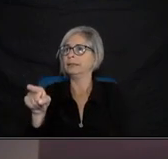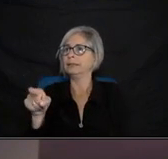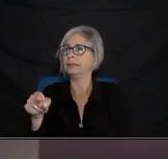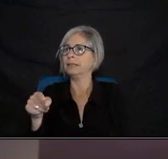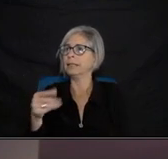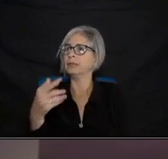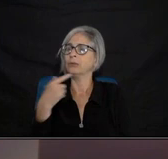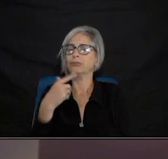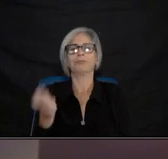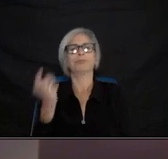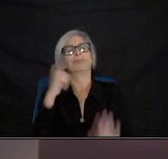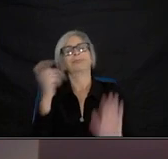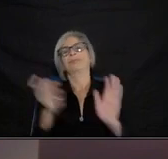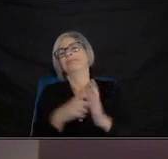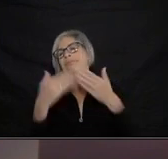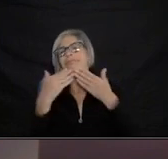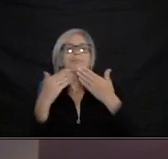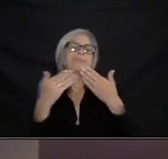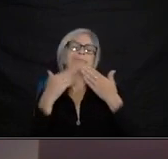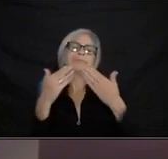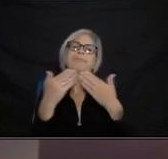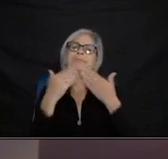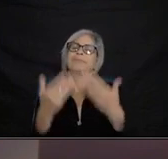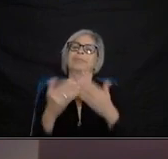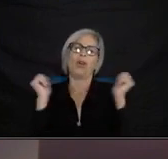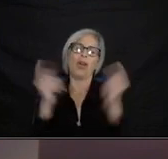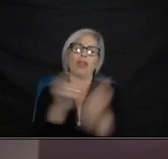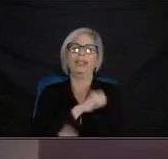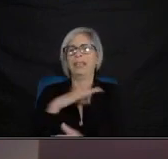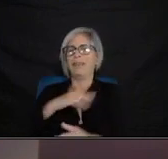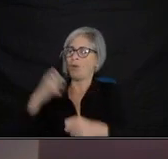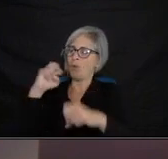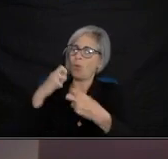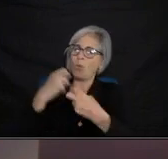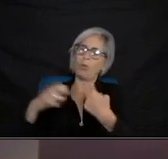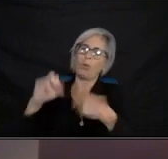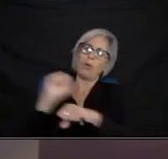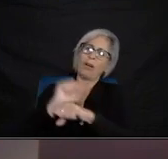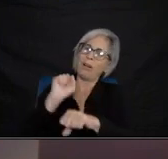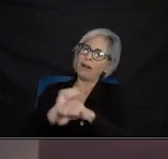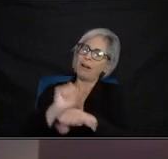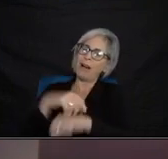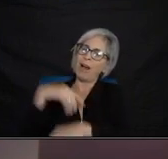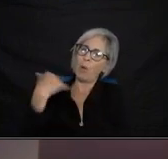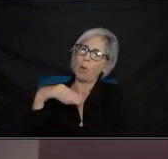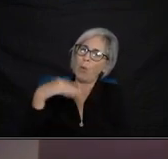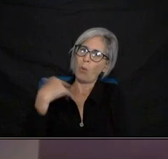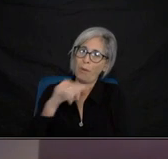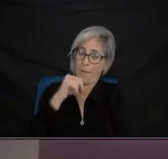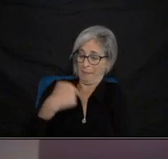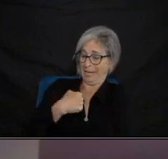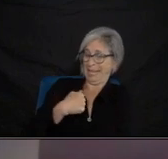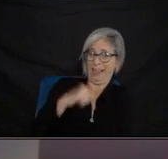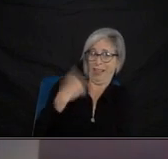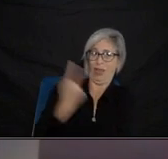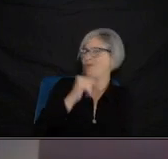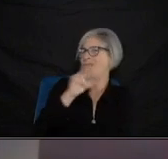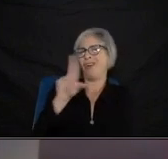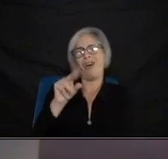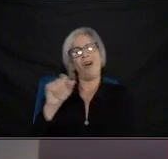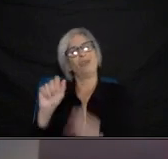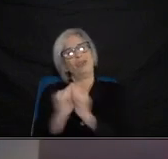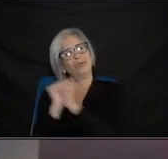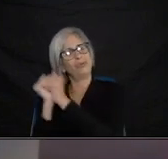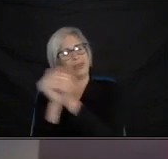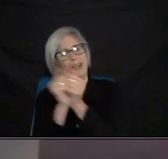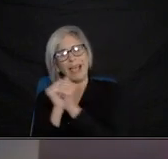give a big special thanks and to all the staff that worked hard on this. It wasn't just me. It's a total team effort. We had Yuri